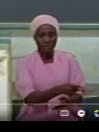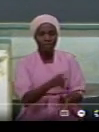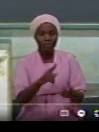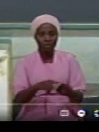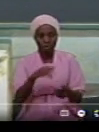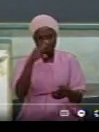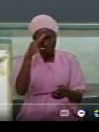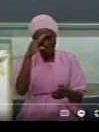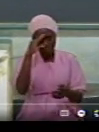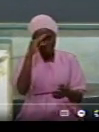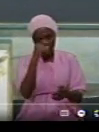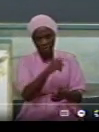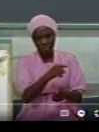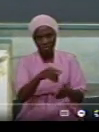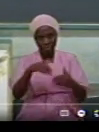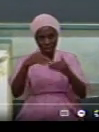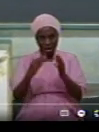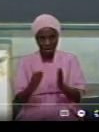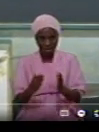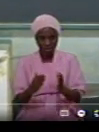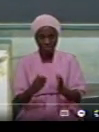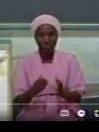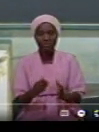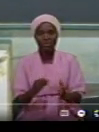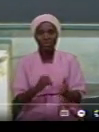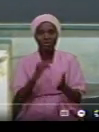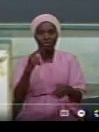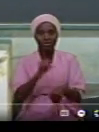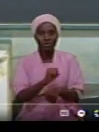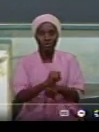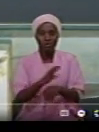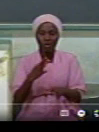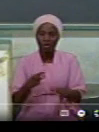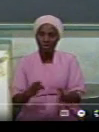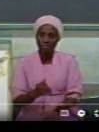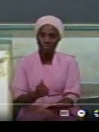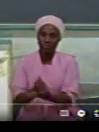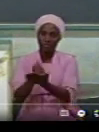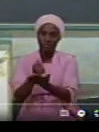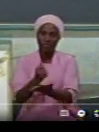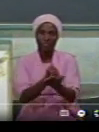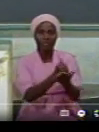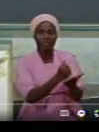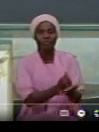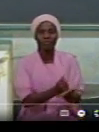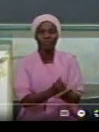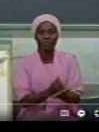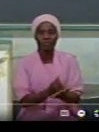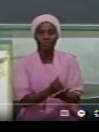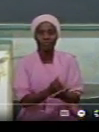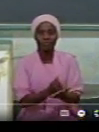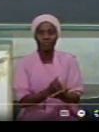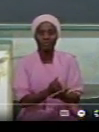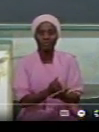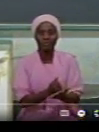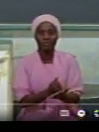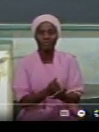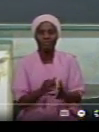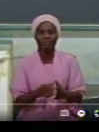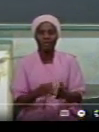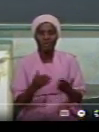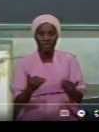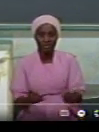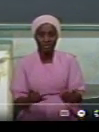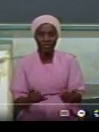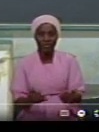in the work of hospitality, in the past, he counted them as prisoners, but now he's